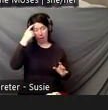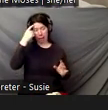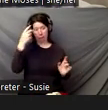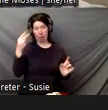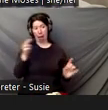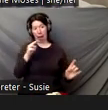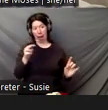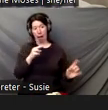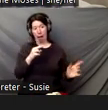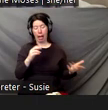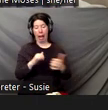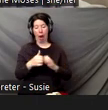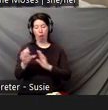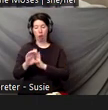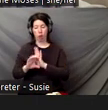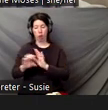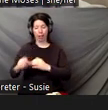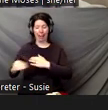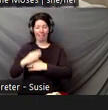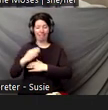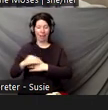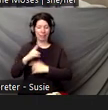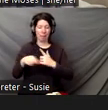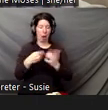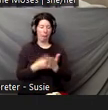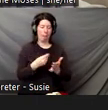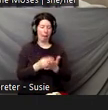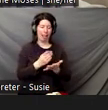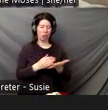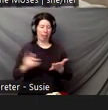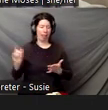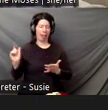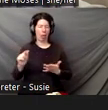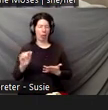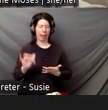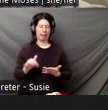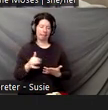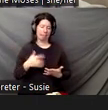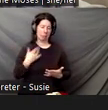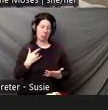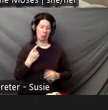charter can advise us on budgeting feels like the right next steps.